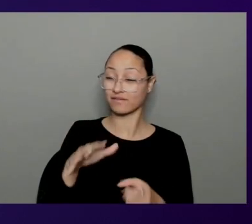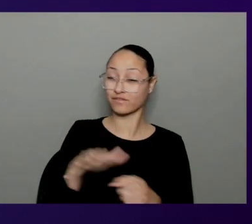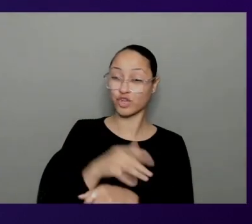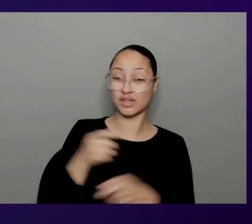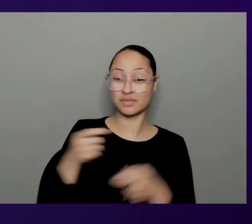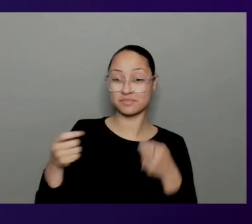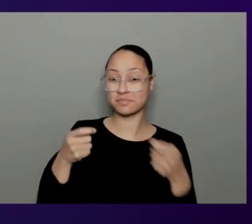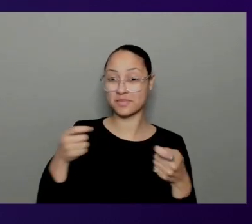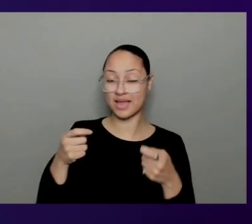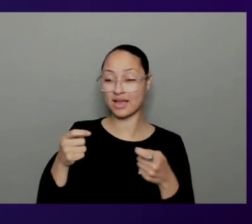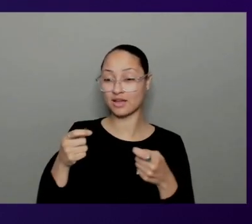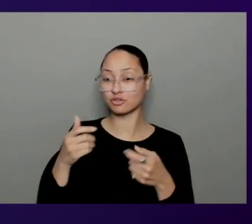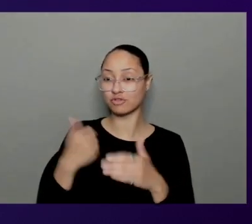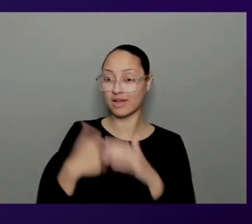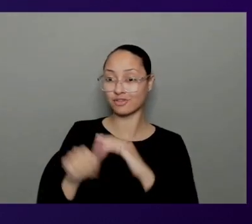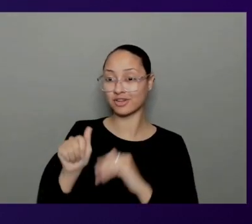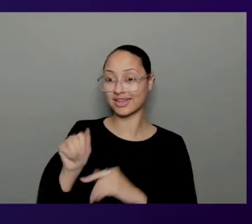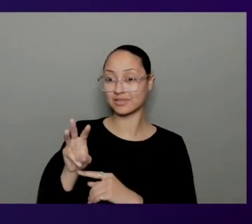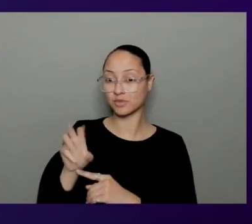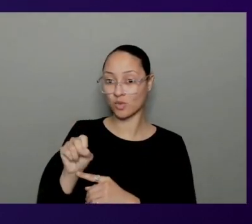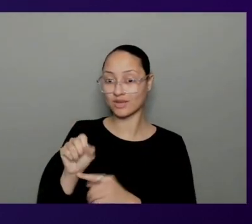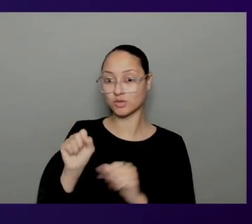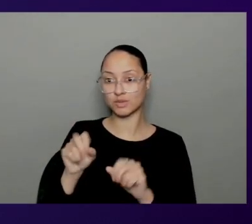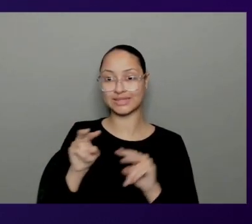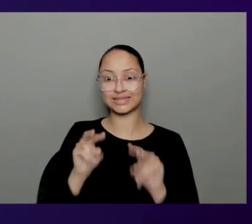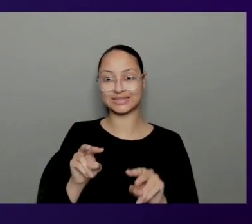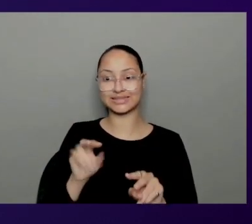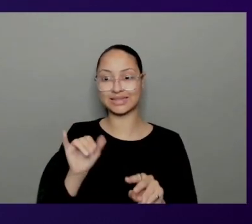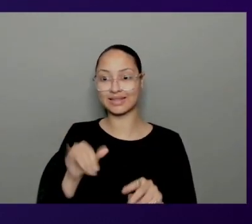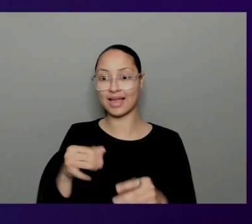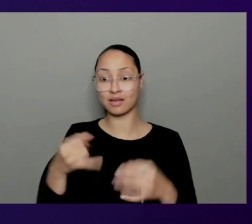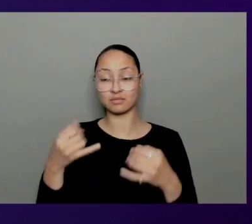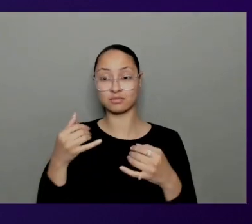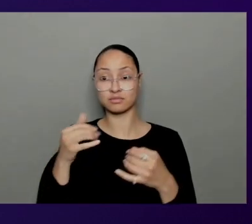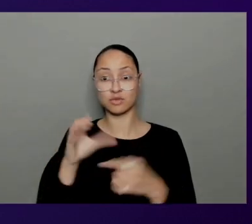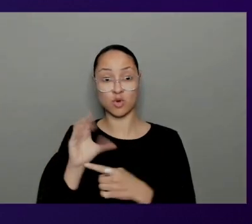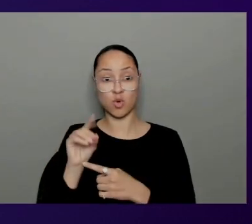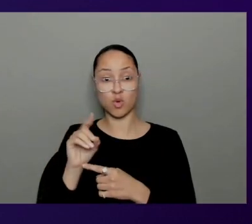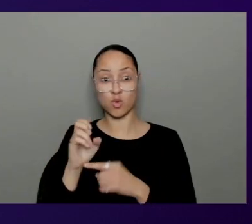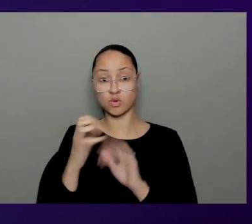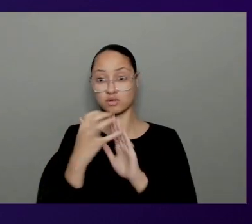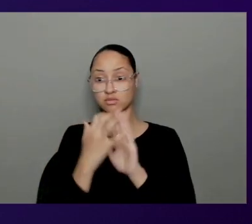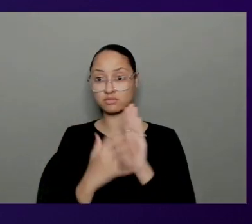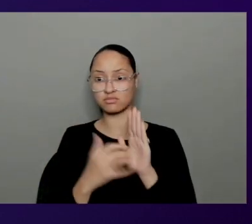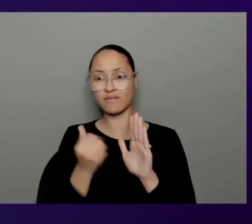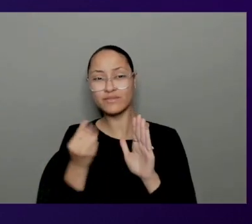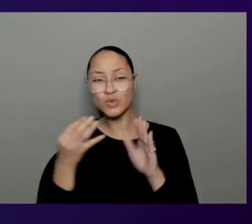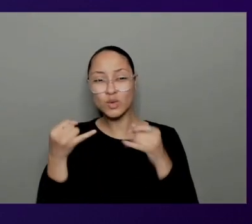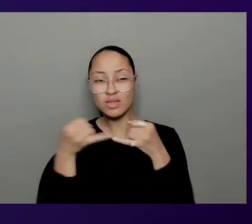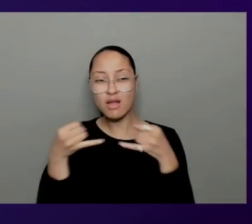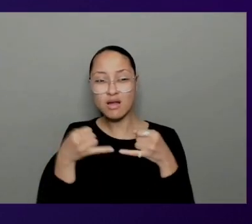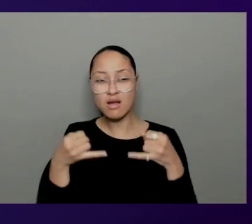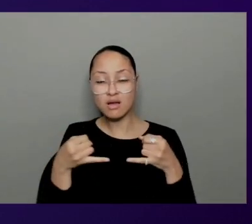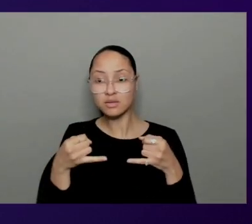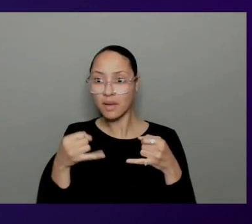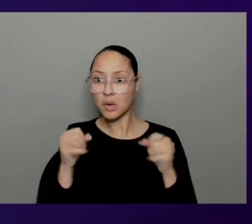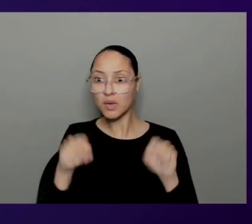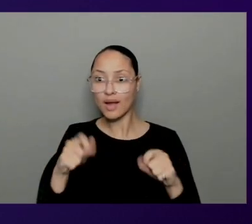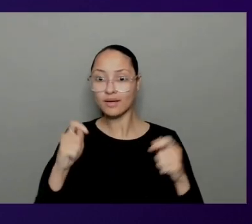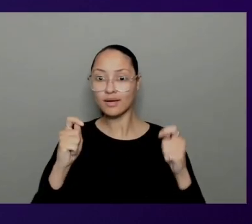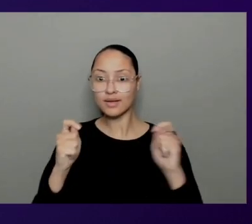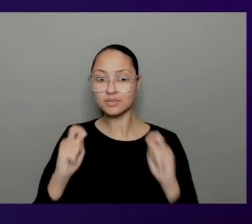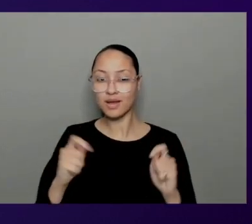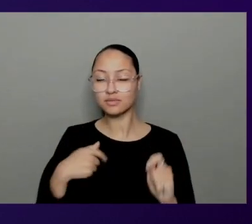managed. And as you can see within the CDK code, just a couple of lines, but it's so customizable. And I love the fact that you can configure Lambda events.